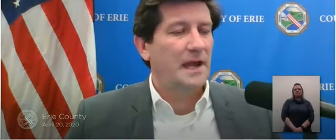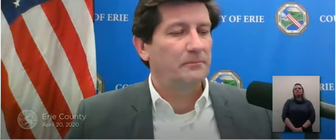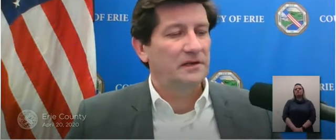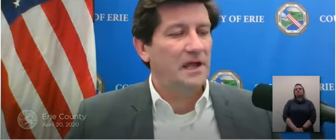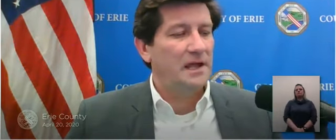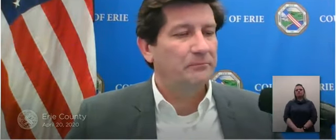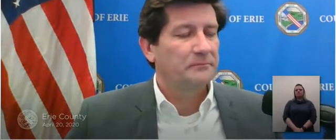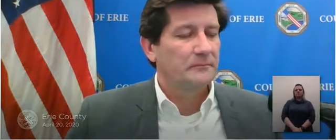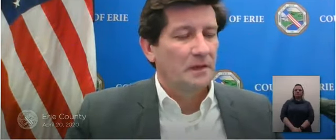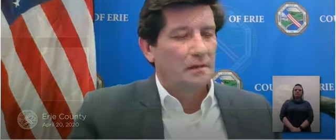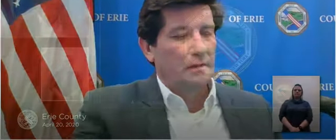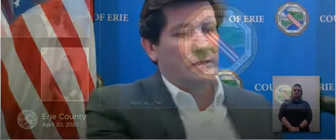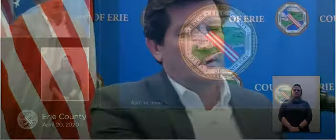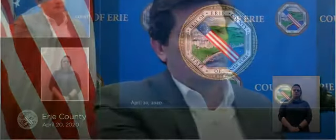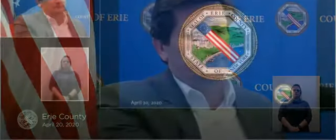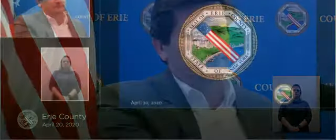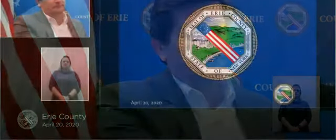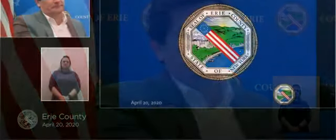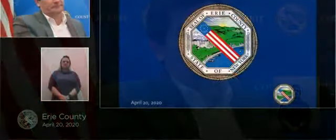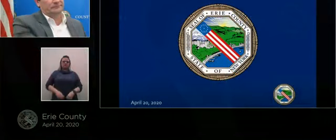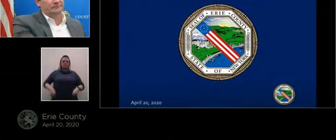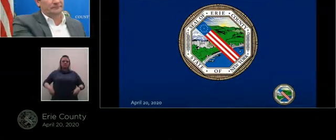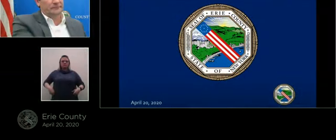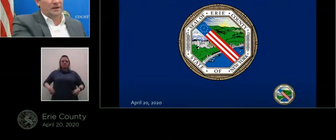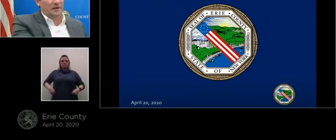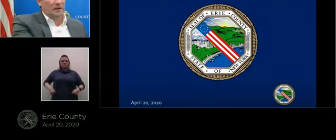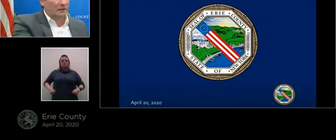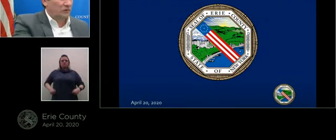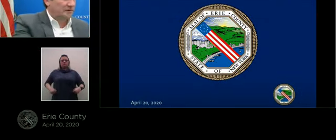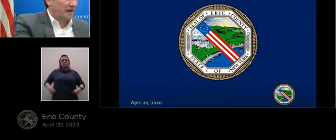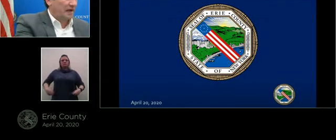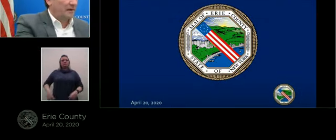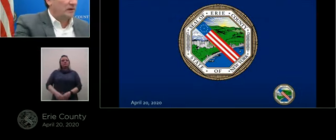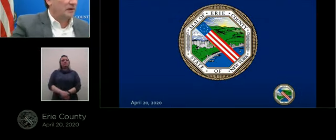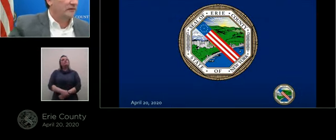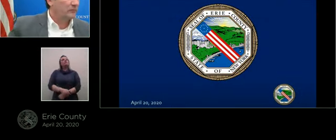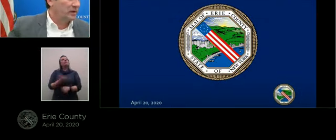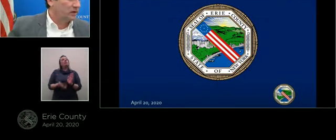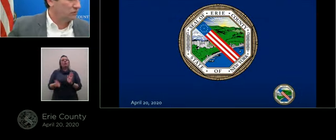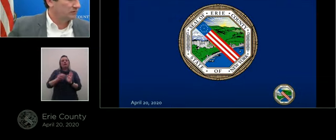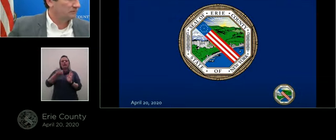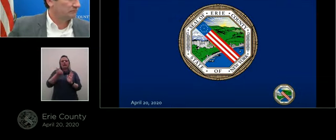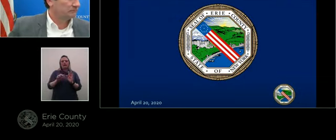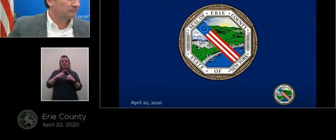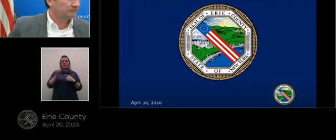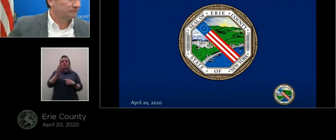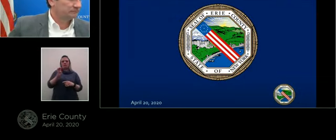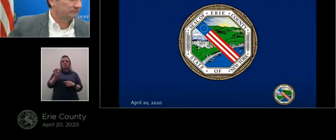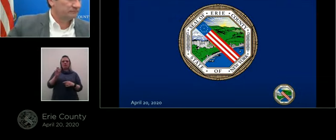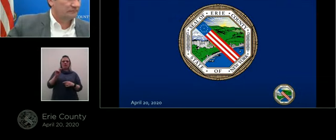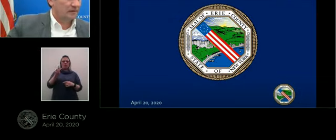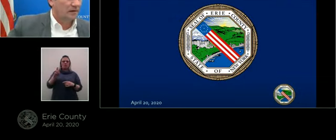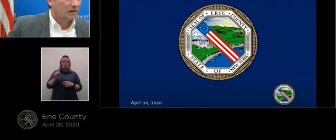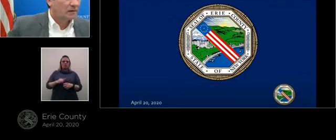at the top today. Once again, anybody there from B News?